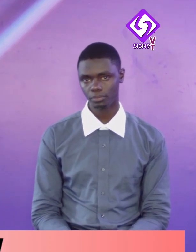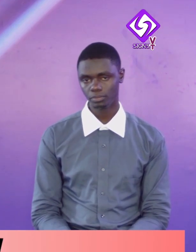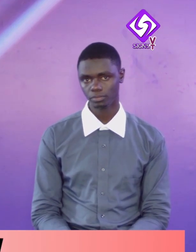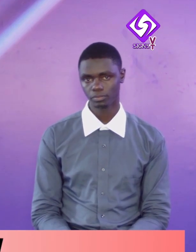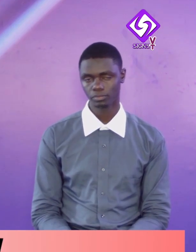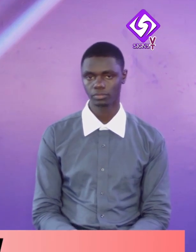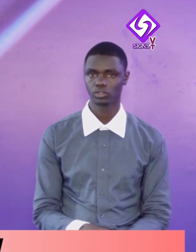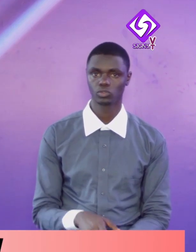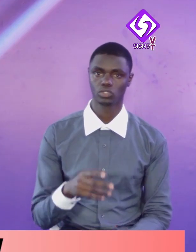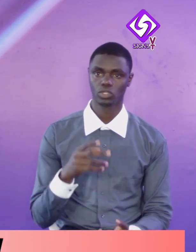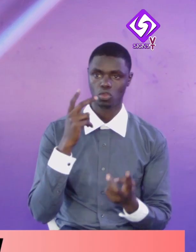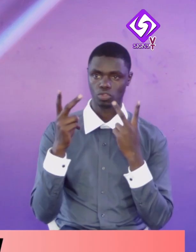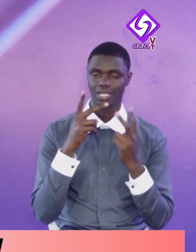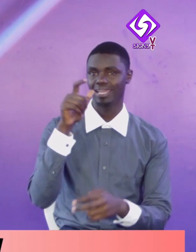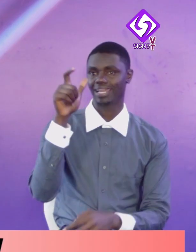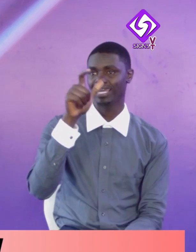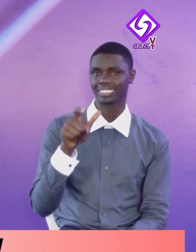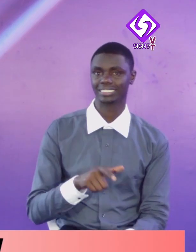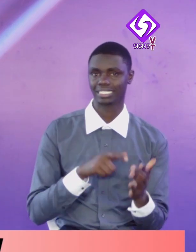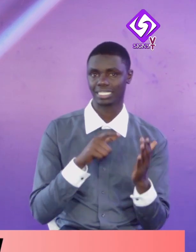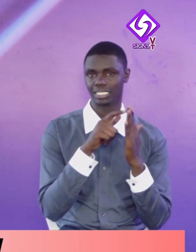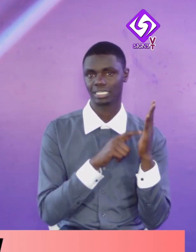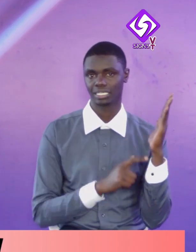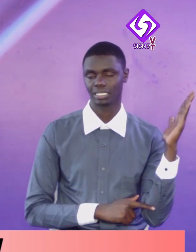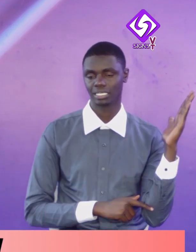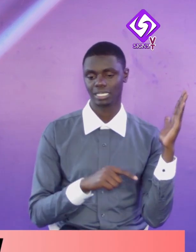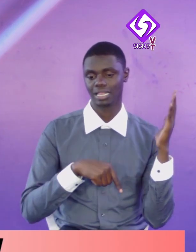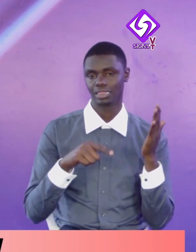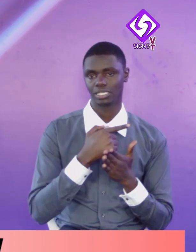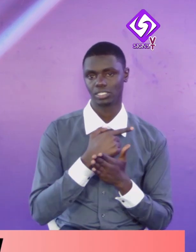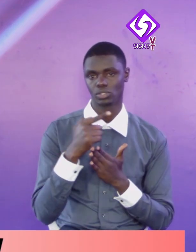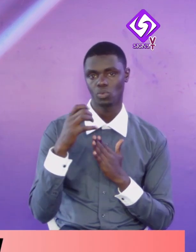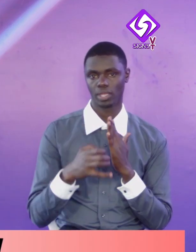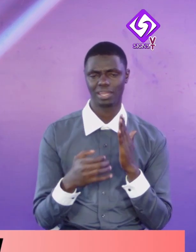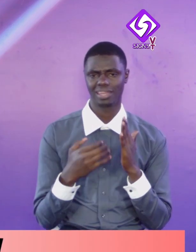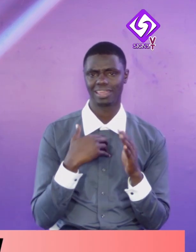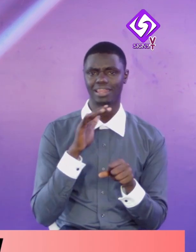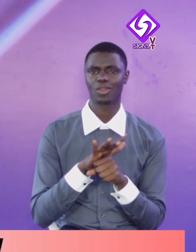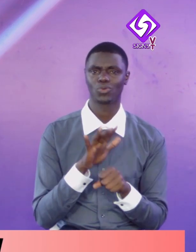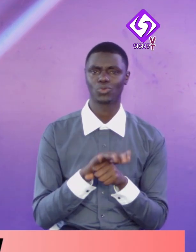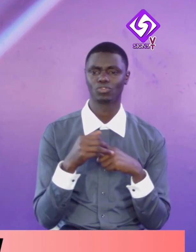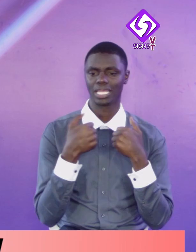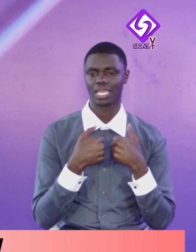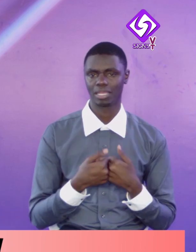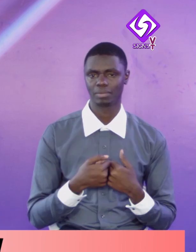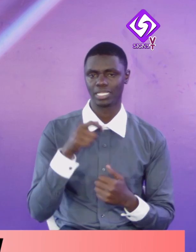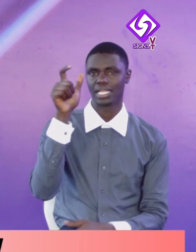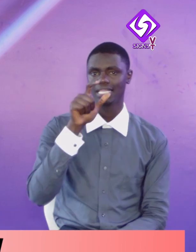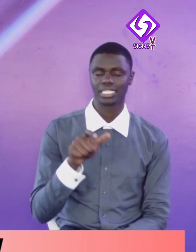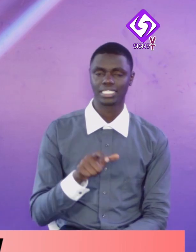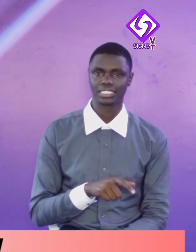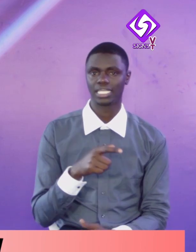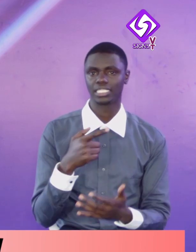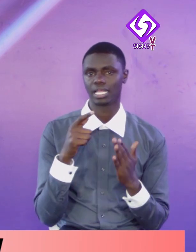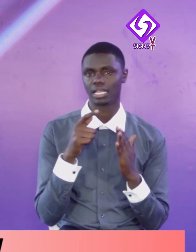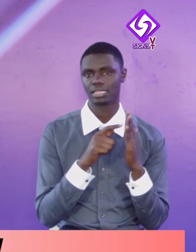When we look at the Italy Serie A, this weekend there were a lot of games playing in the Italy Serie A.